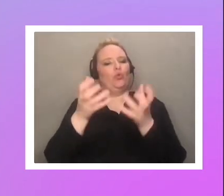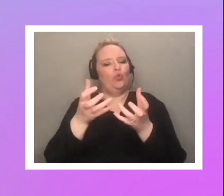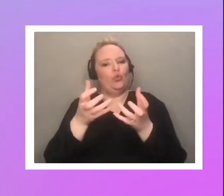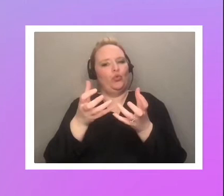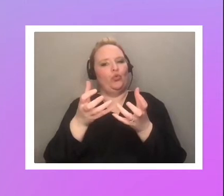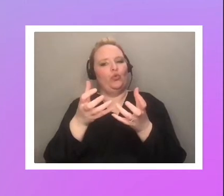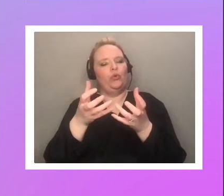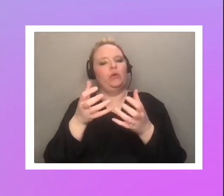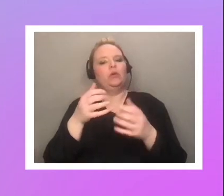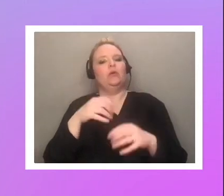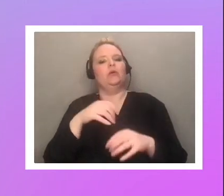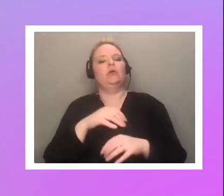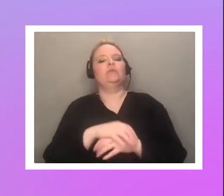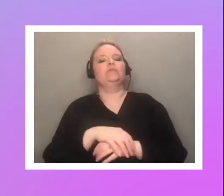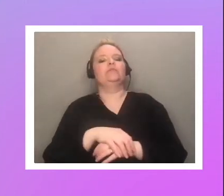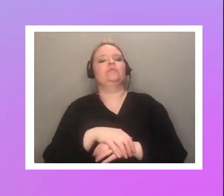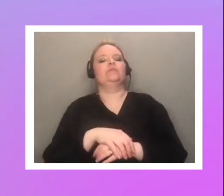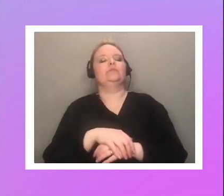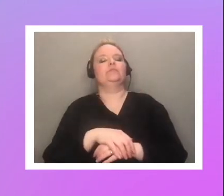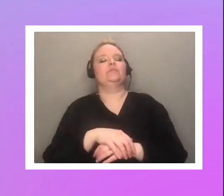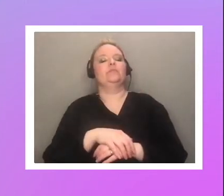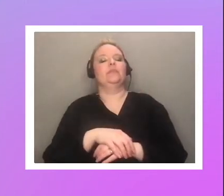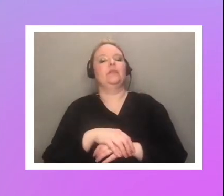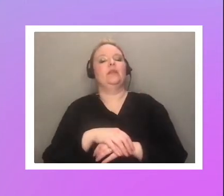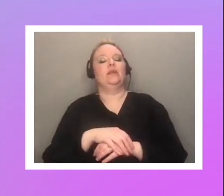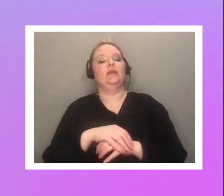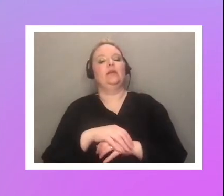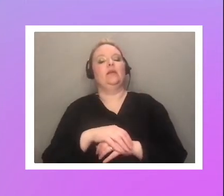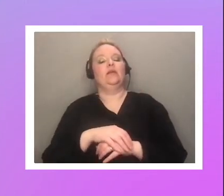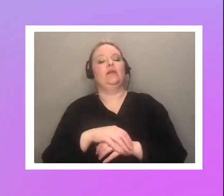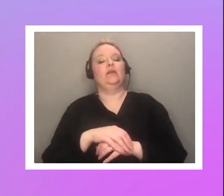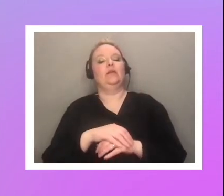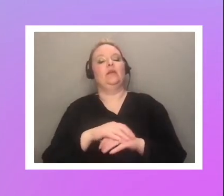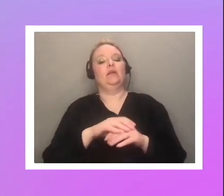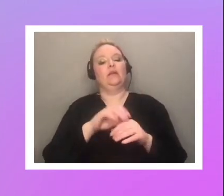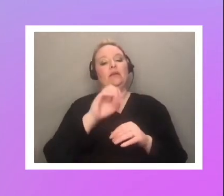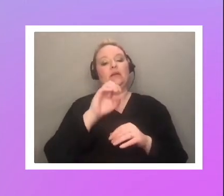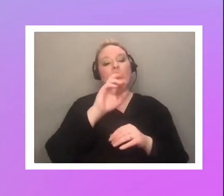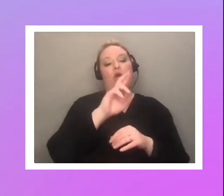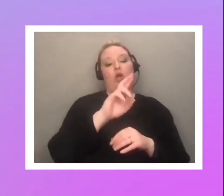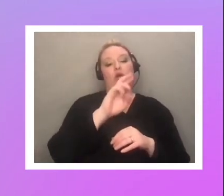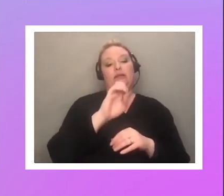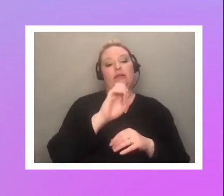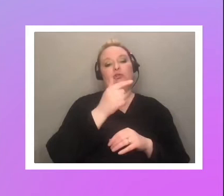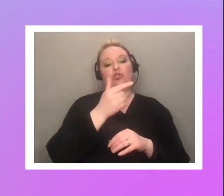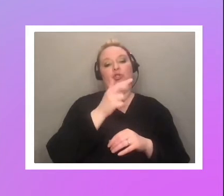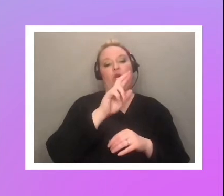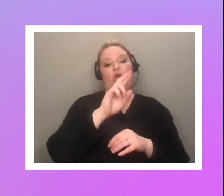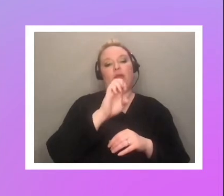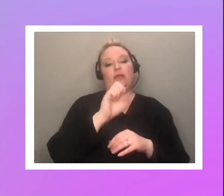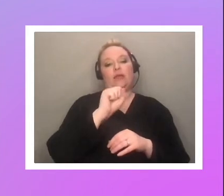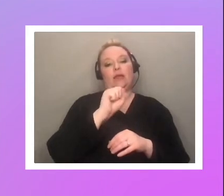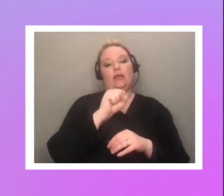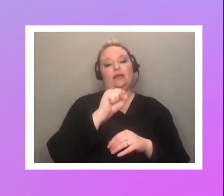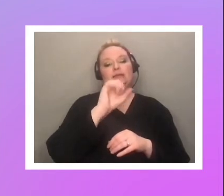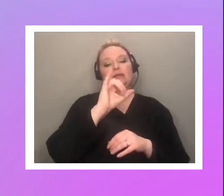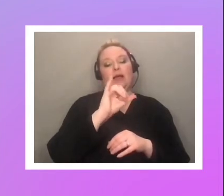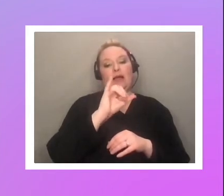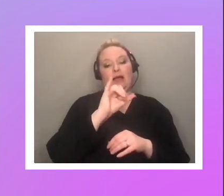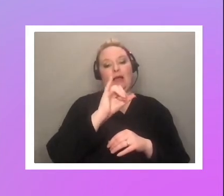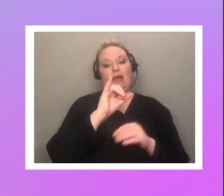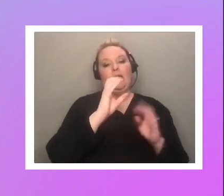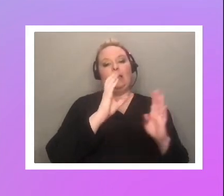end, so the very end of the I and the O and the N